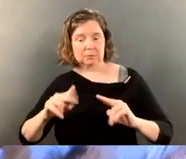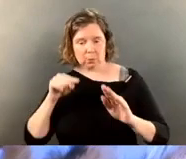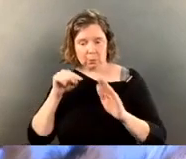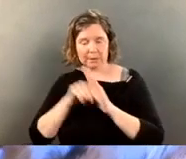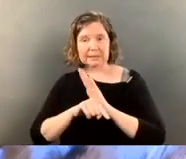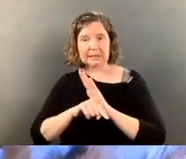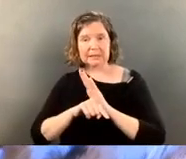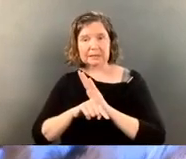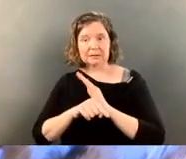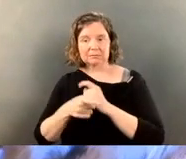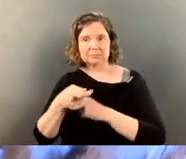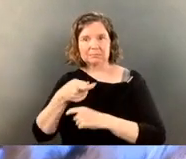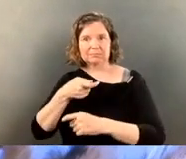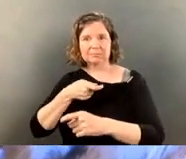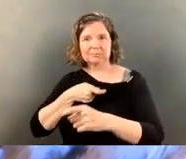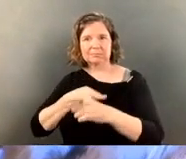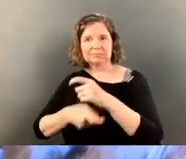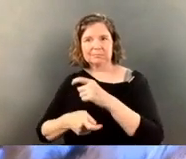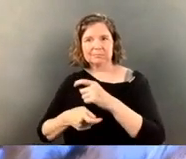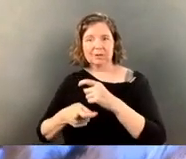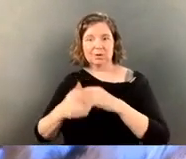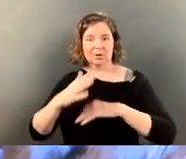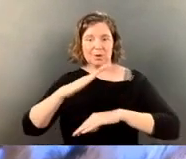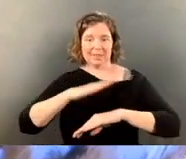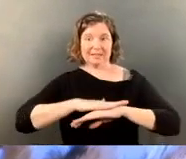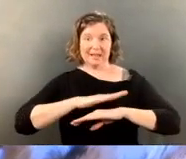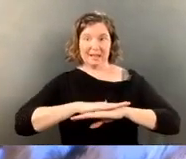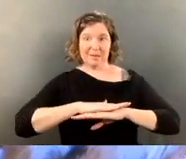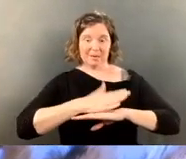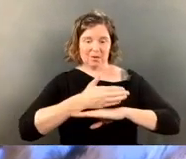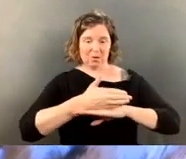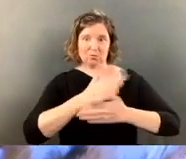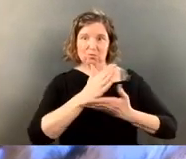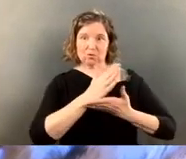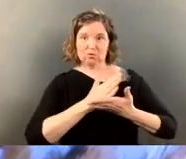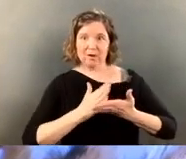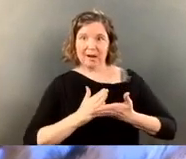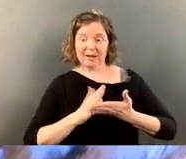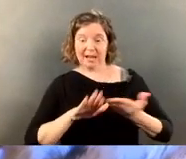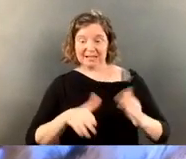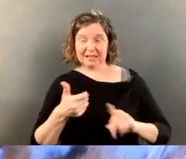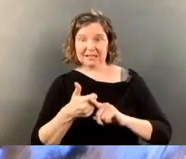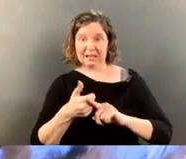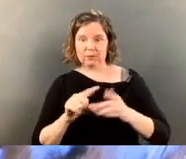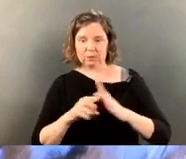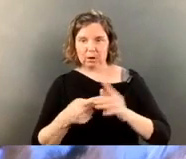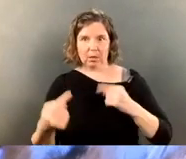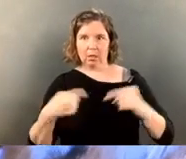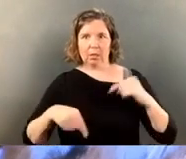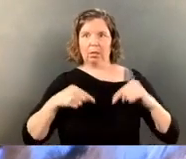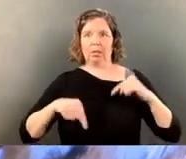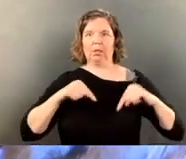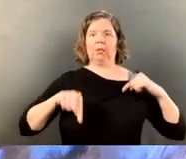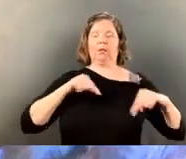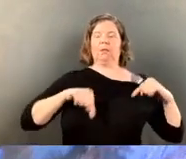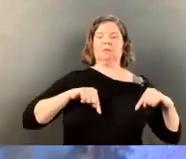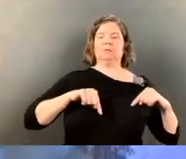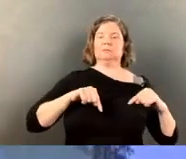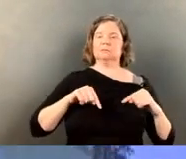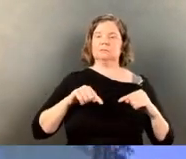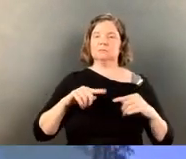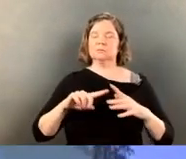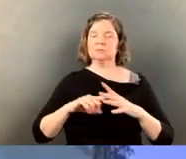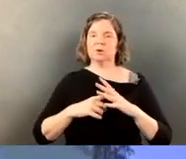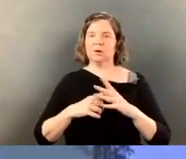traitor's stead, said the table would crack and death itself would start working backward. It would